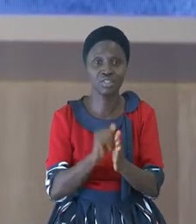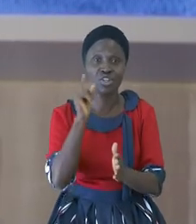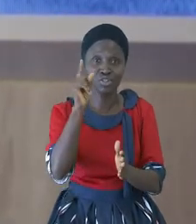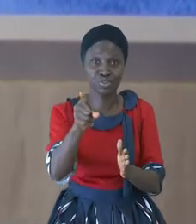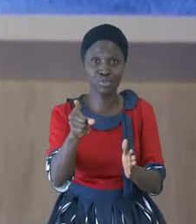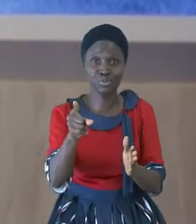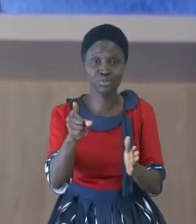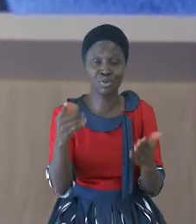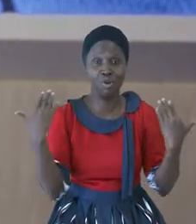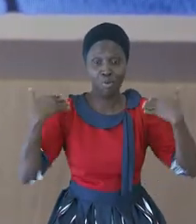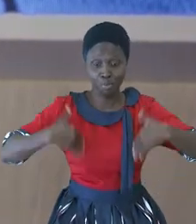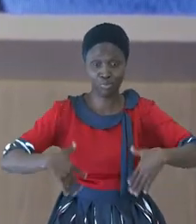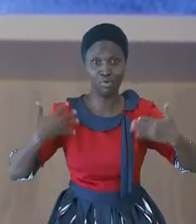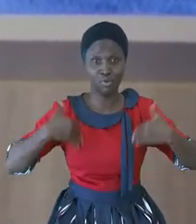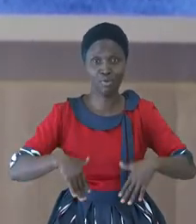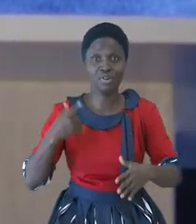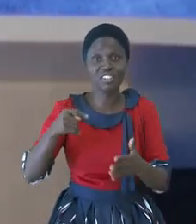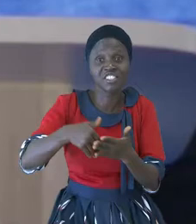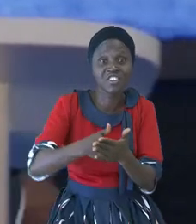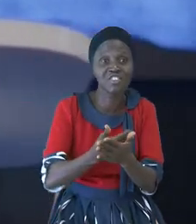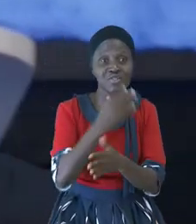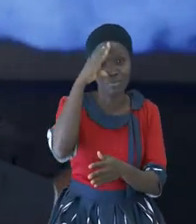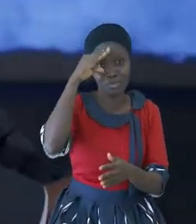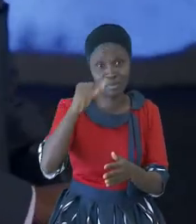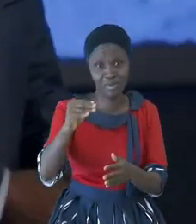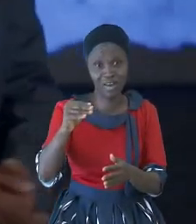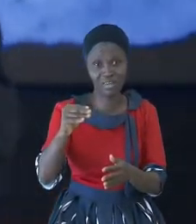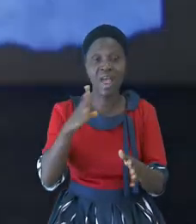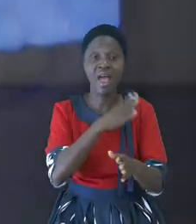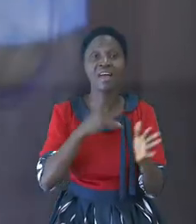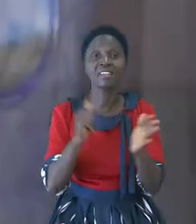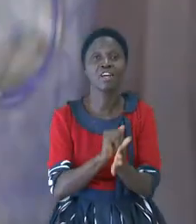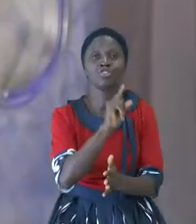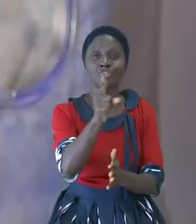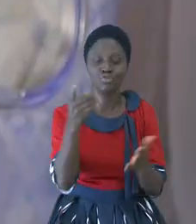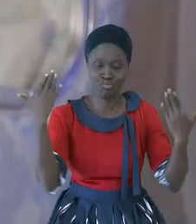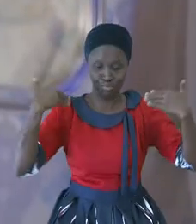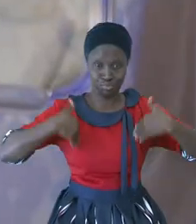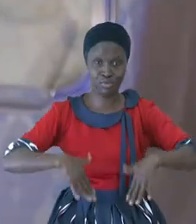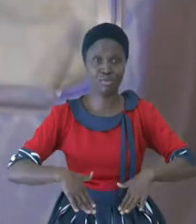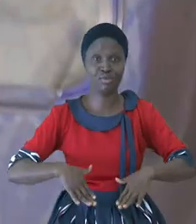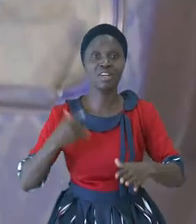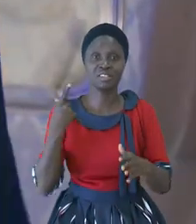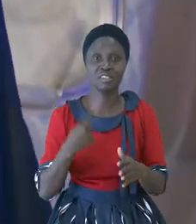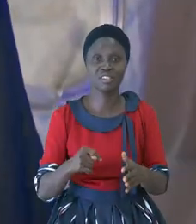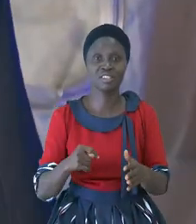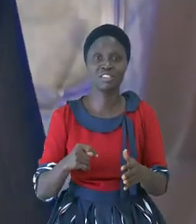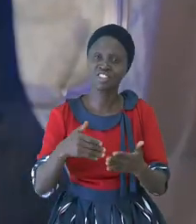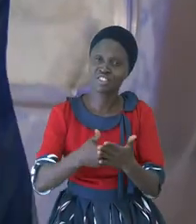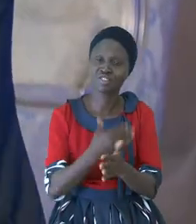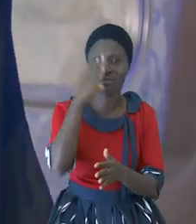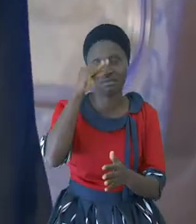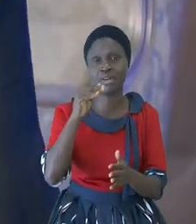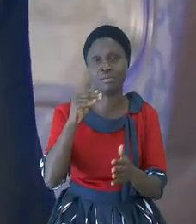the new man. And that she put on the new man. Now, if you have